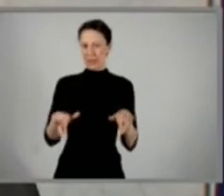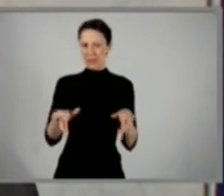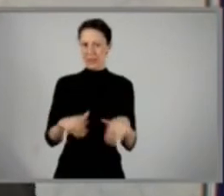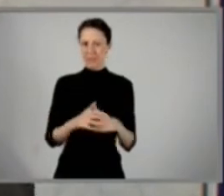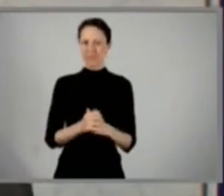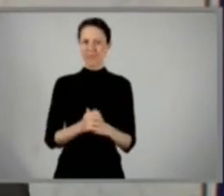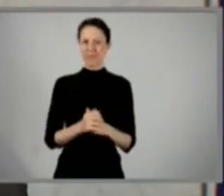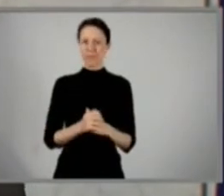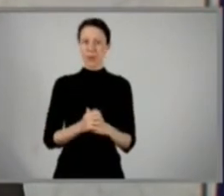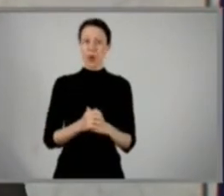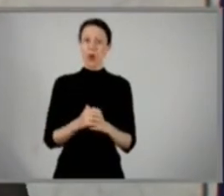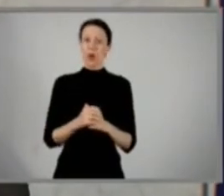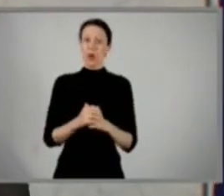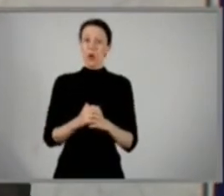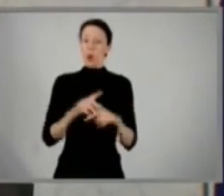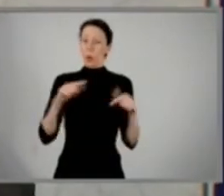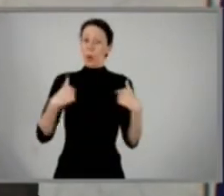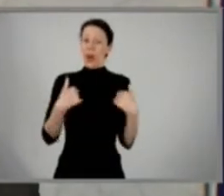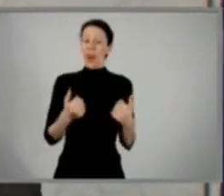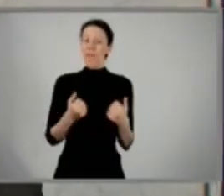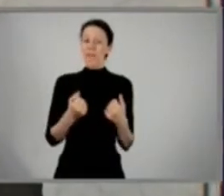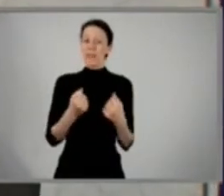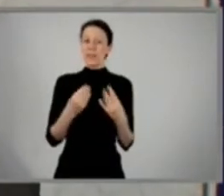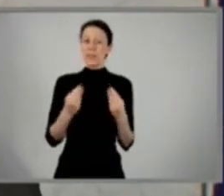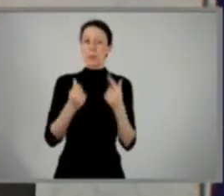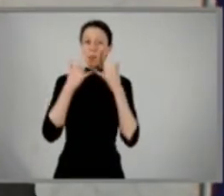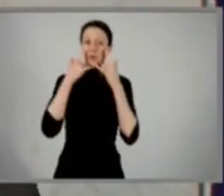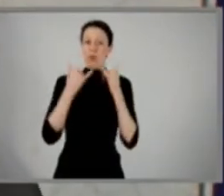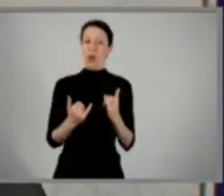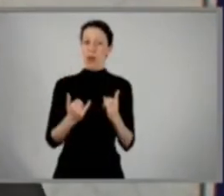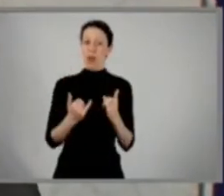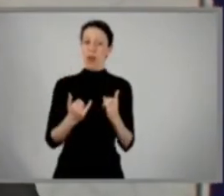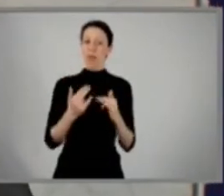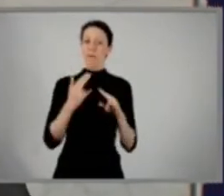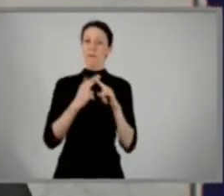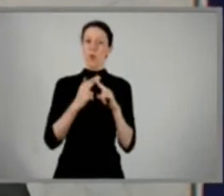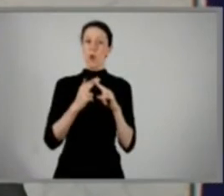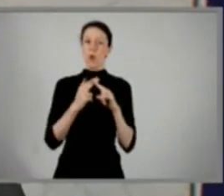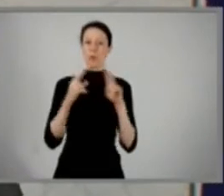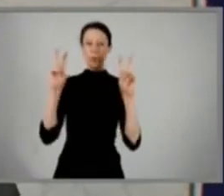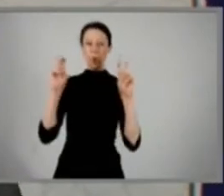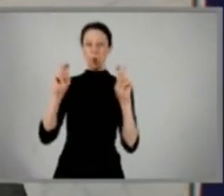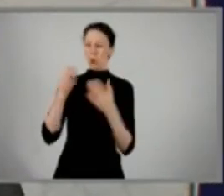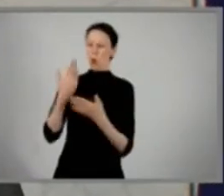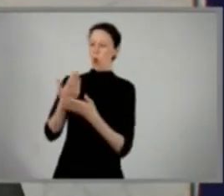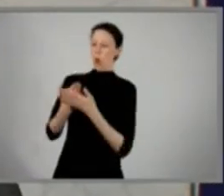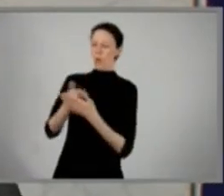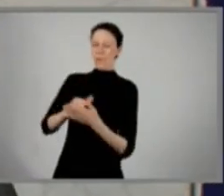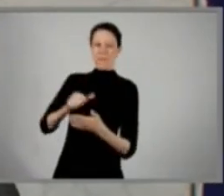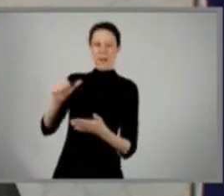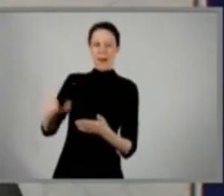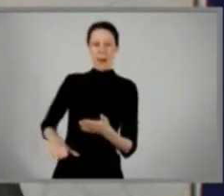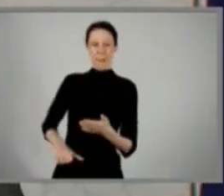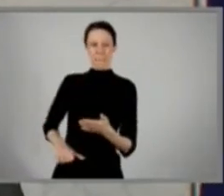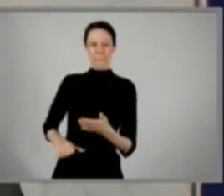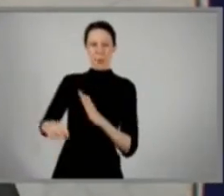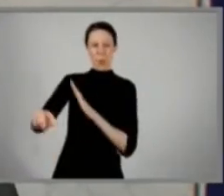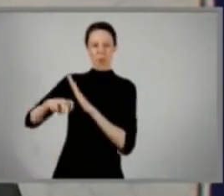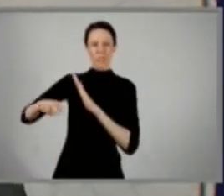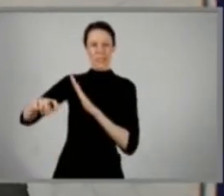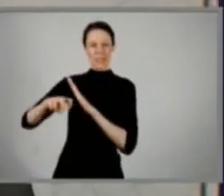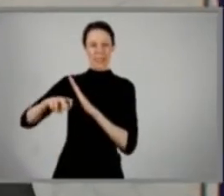on-farm quarantine, for example, for the seasonal workers that have come from very low-risk countries in Queensland, for example.